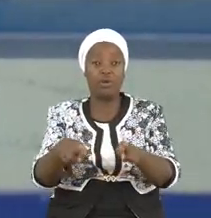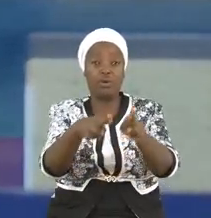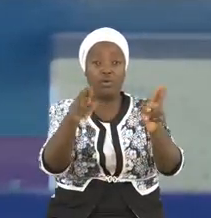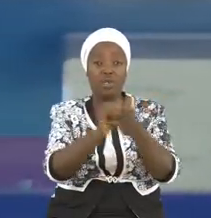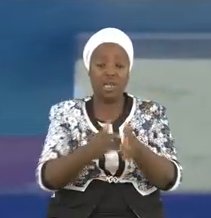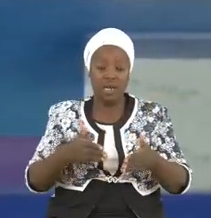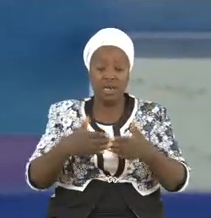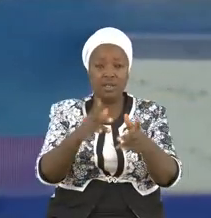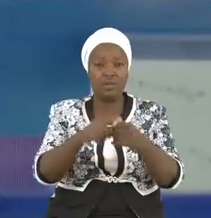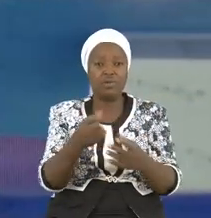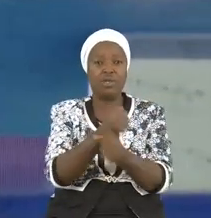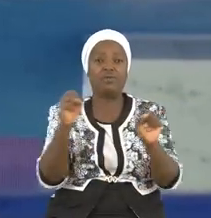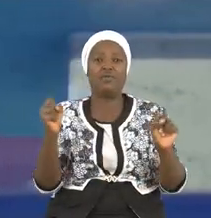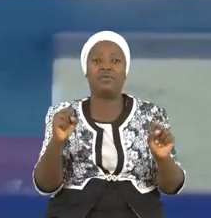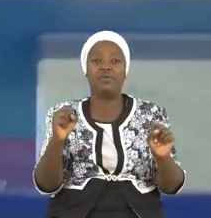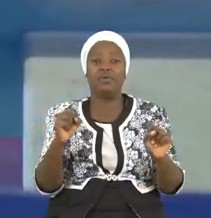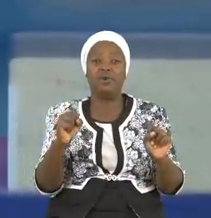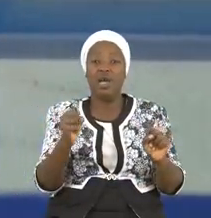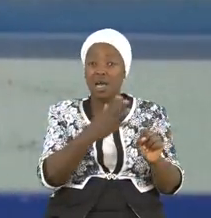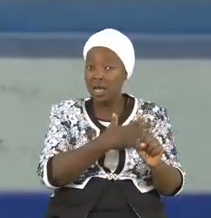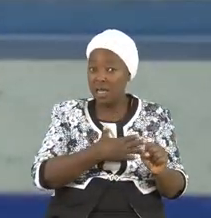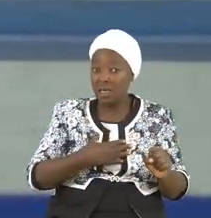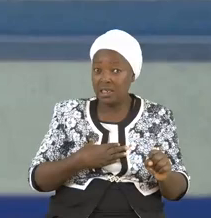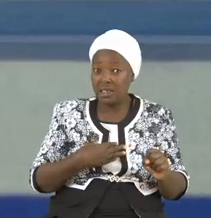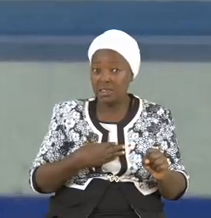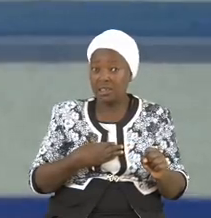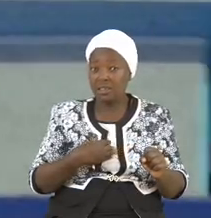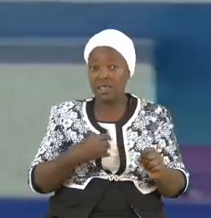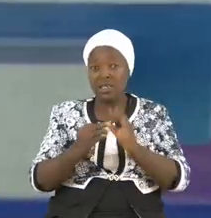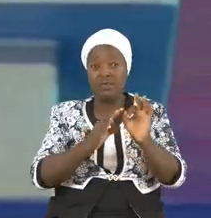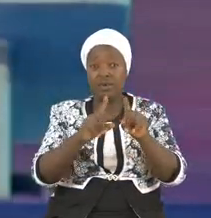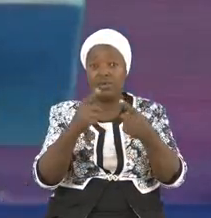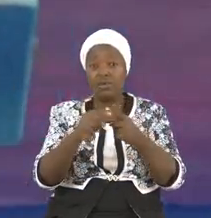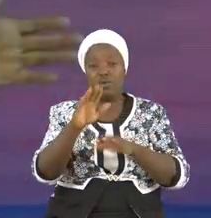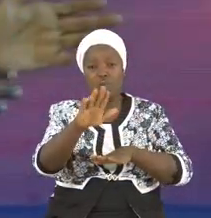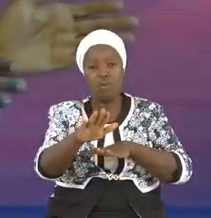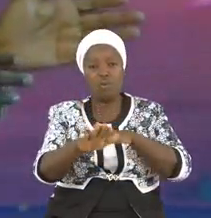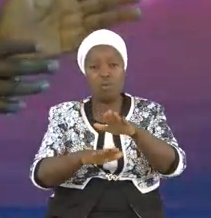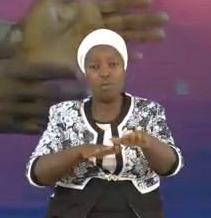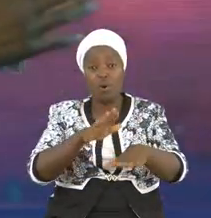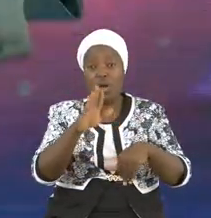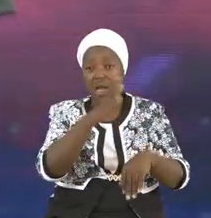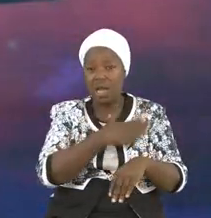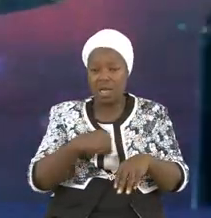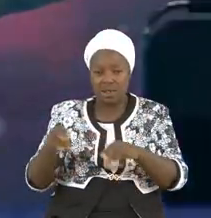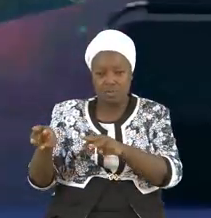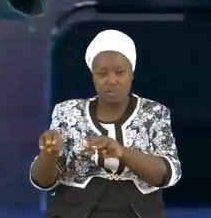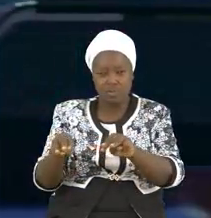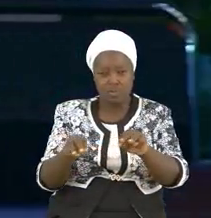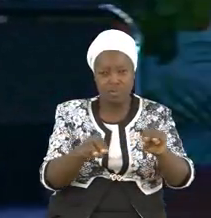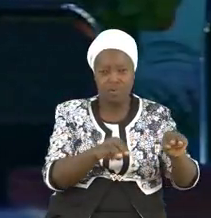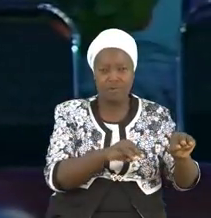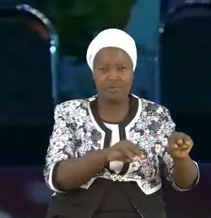redemption. And you know, if you're going to walk and move towards